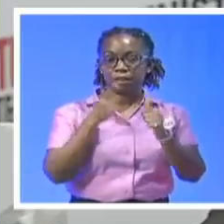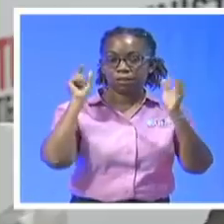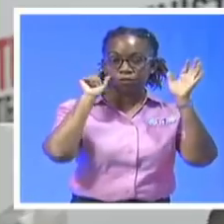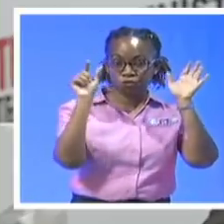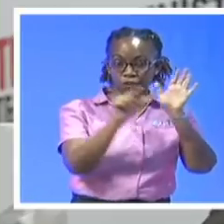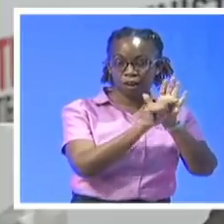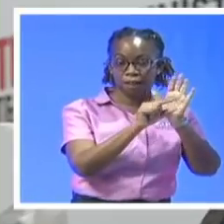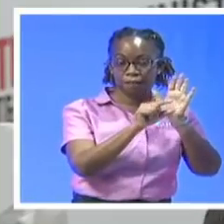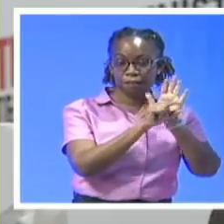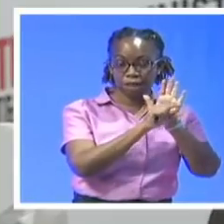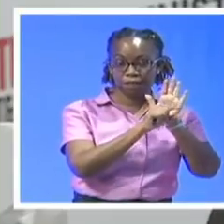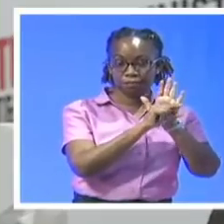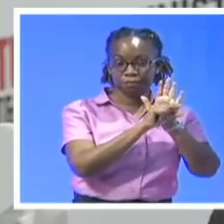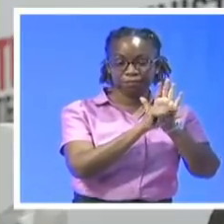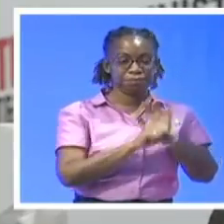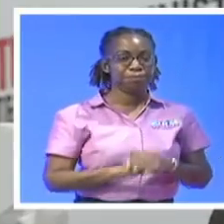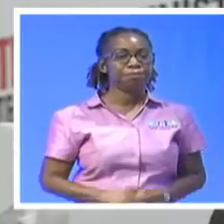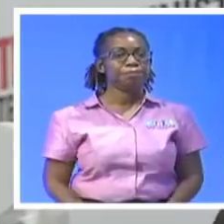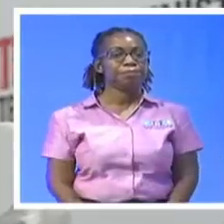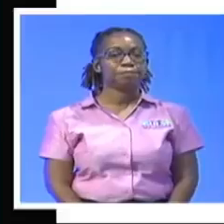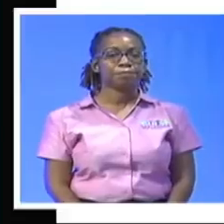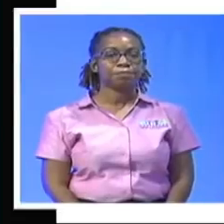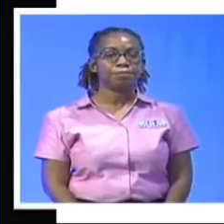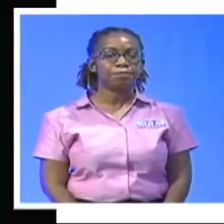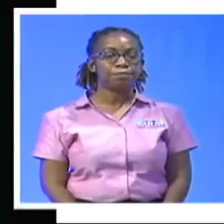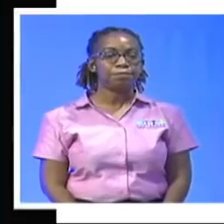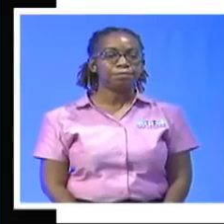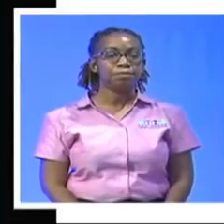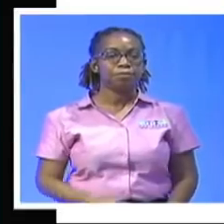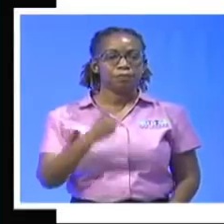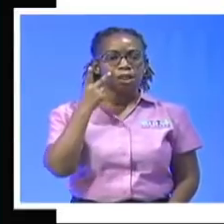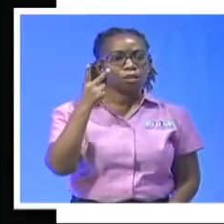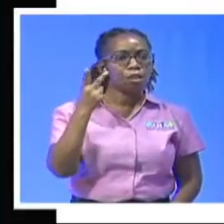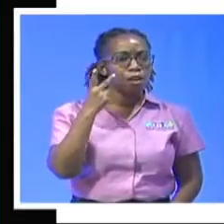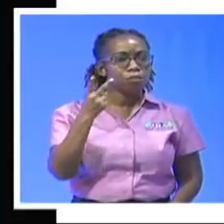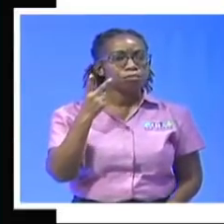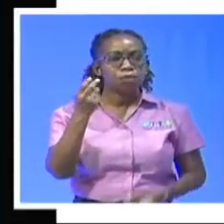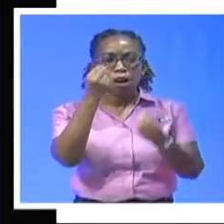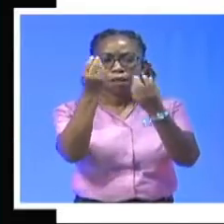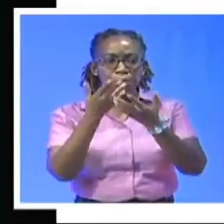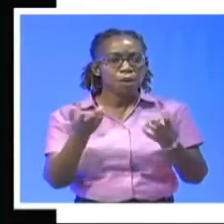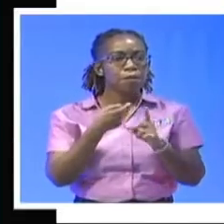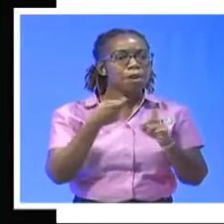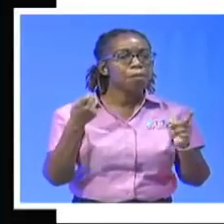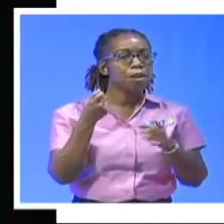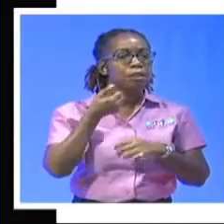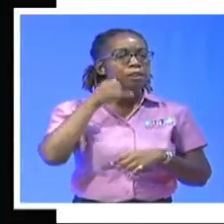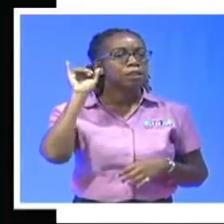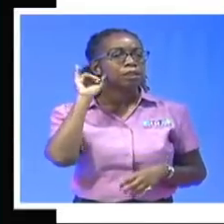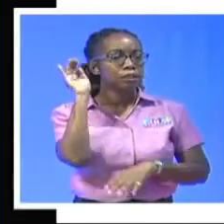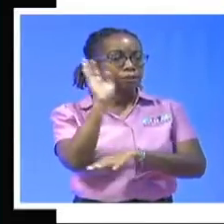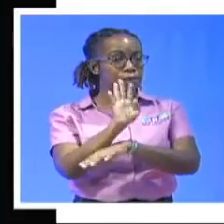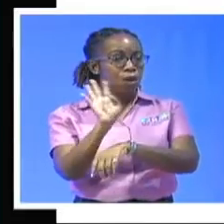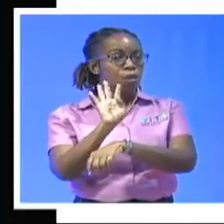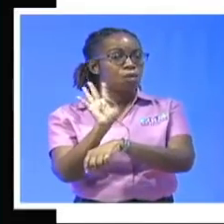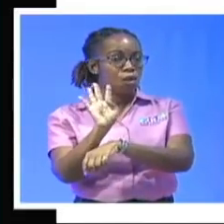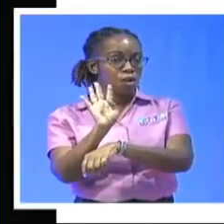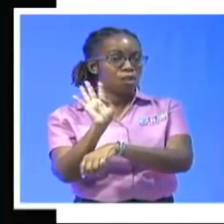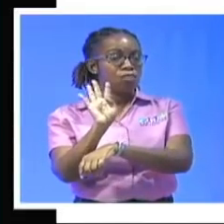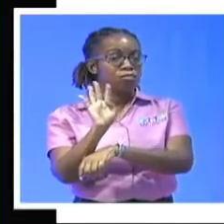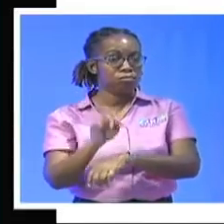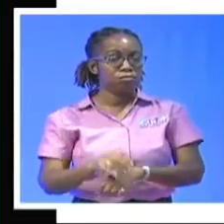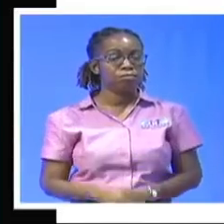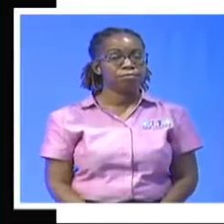presentation, we are looking at the data as at November 23rd at 4 p.m. and at that date and